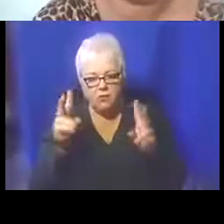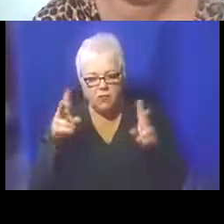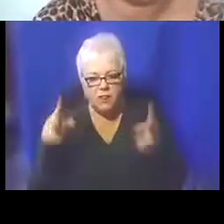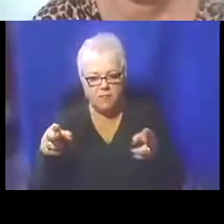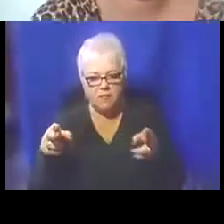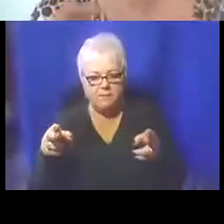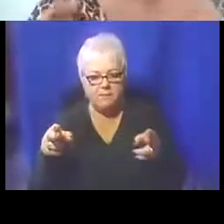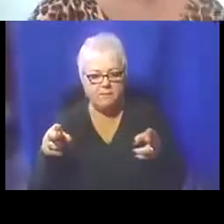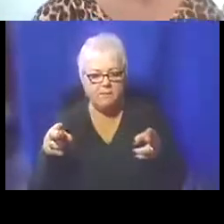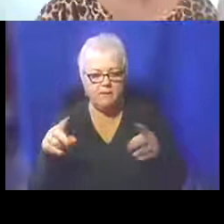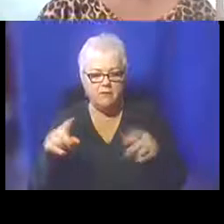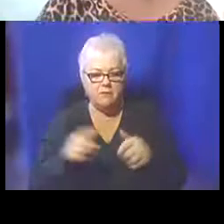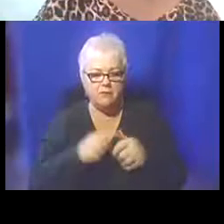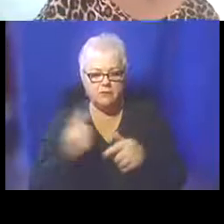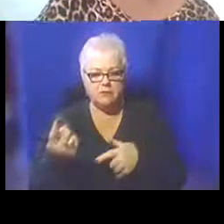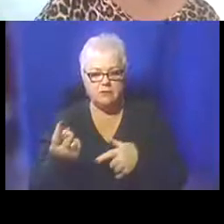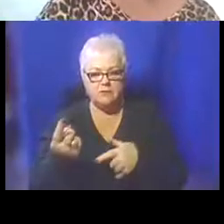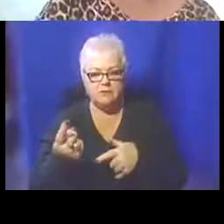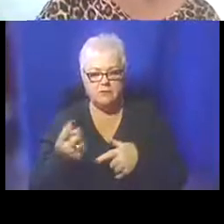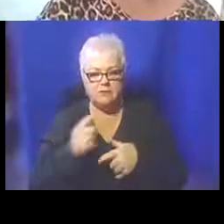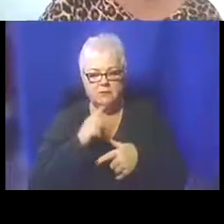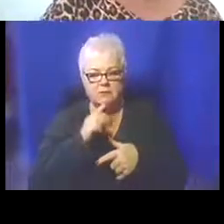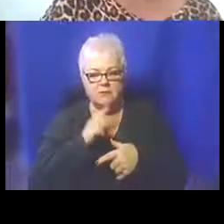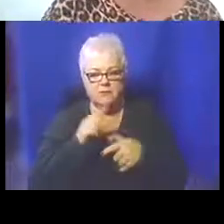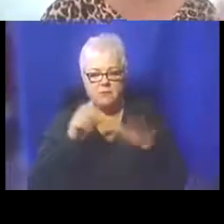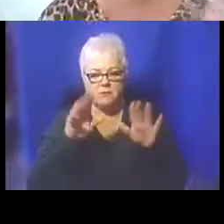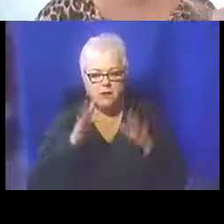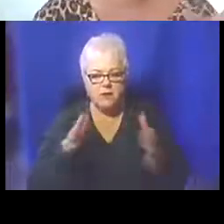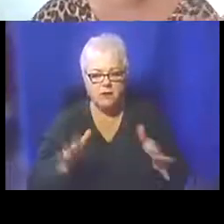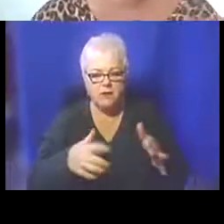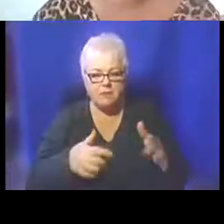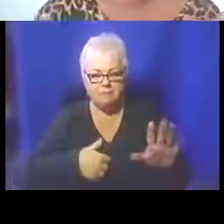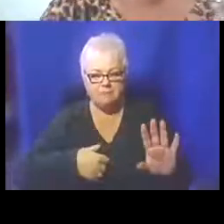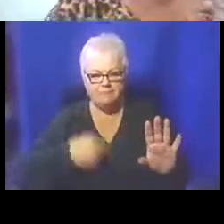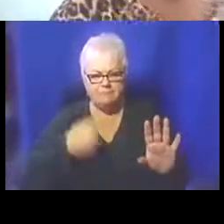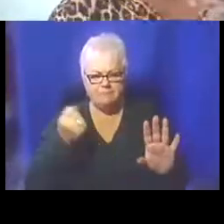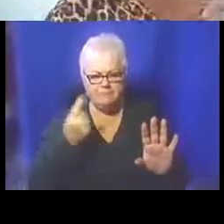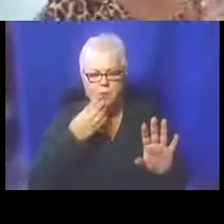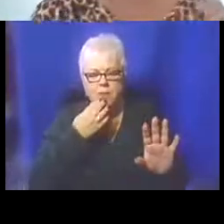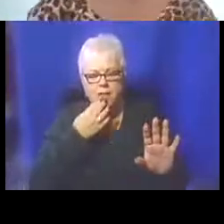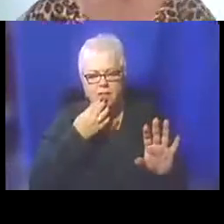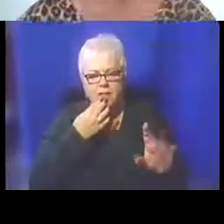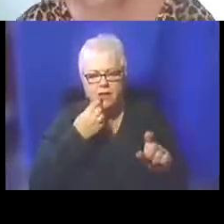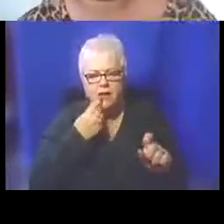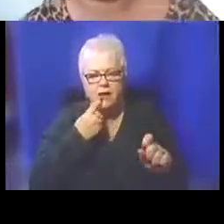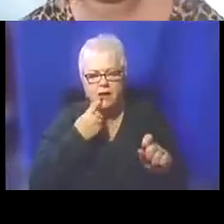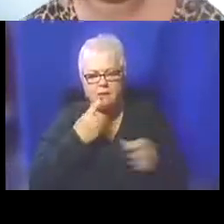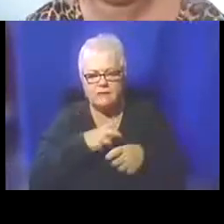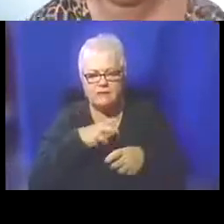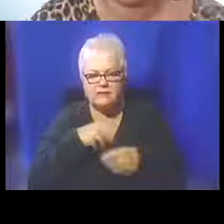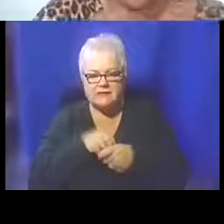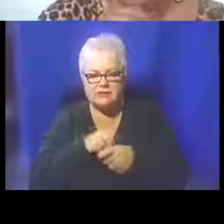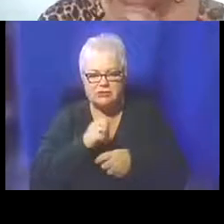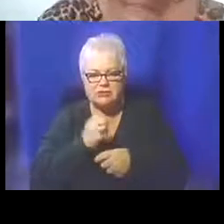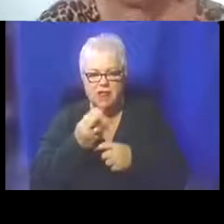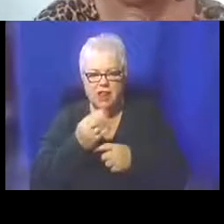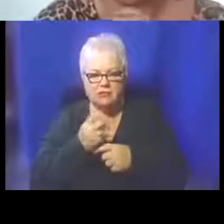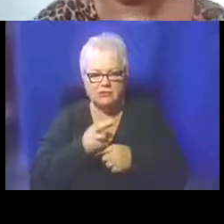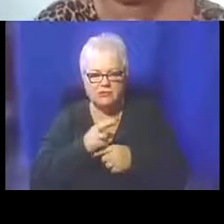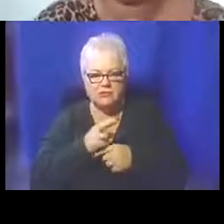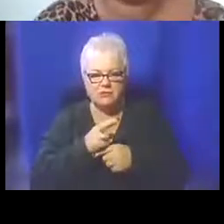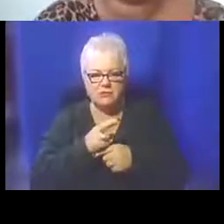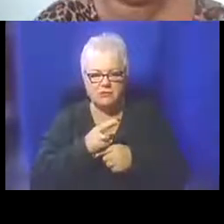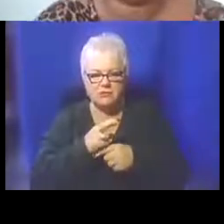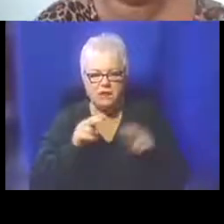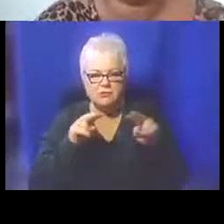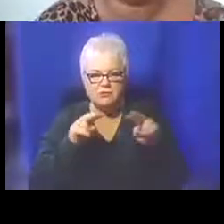first one here. This was actually a great way for me to actually, when I was in shelter, I would show this clip every now